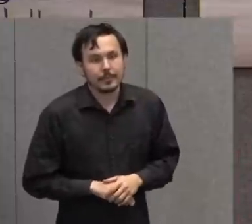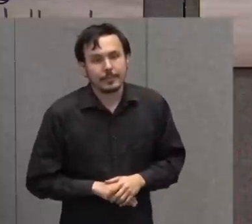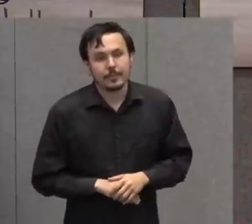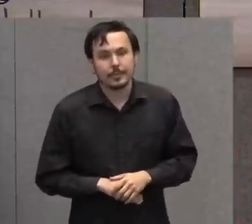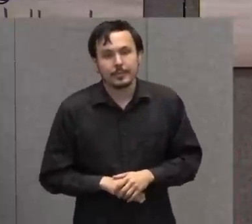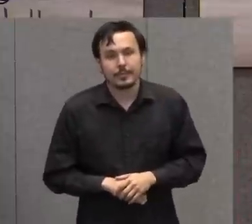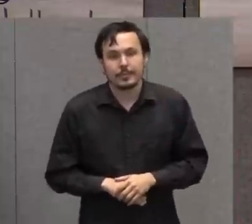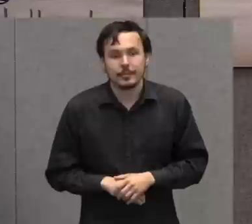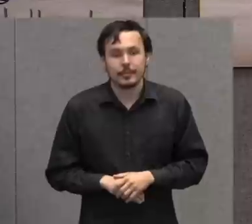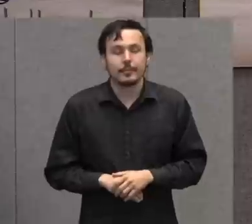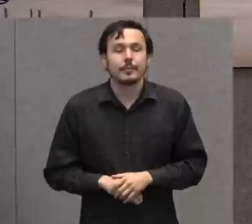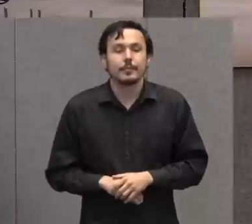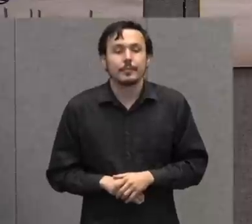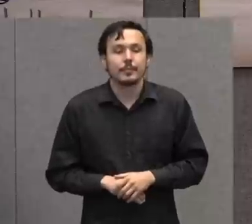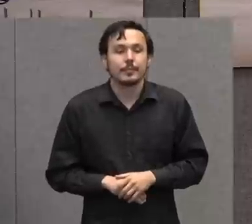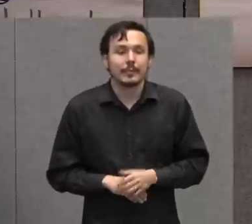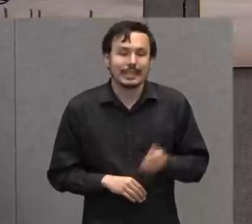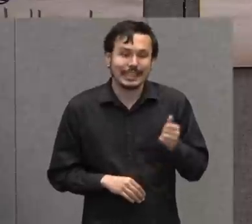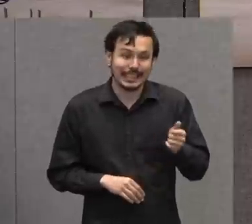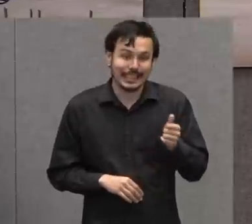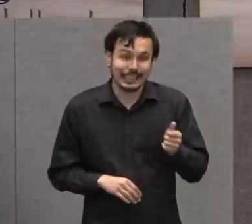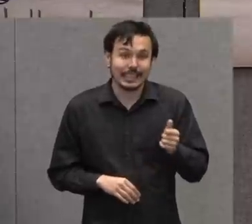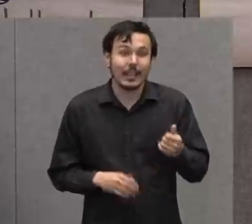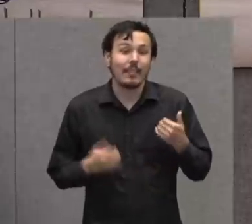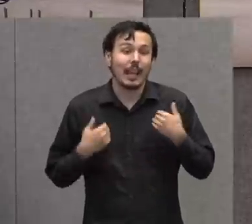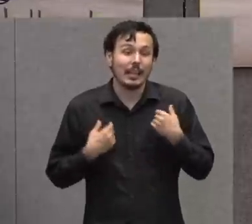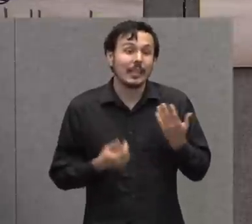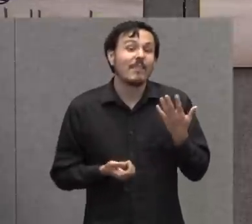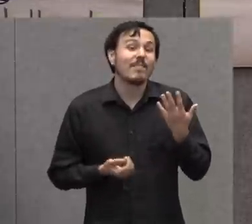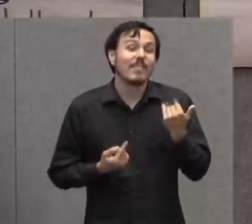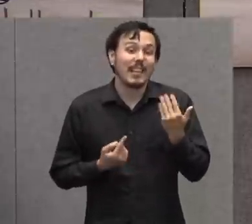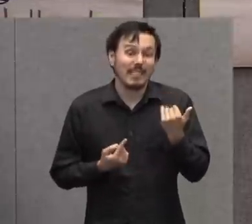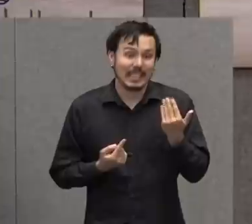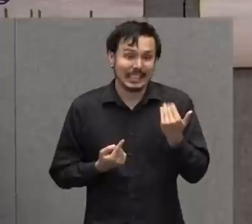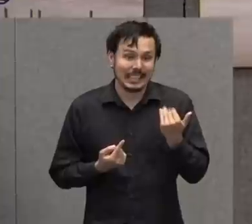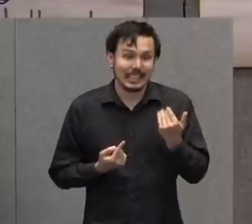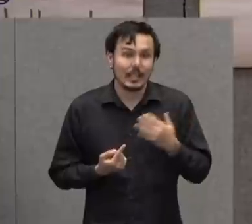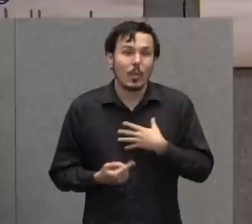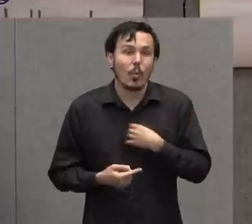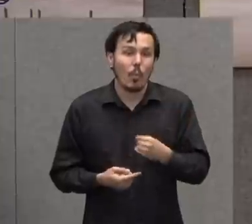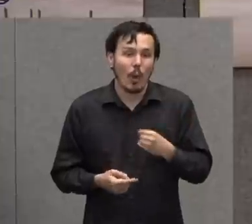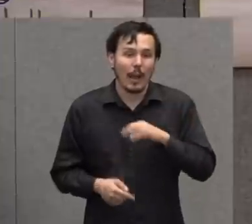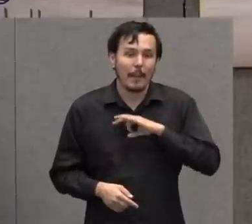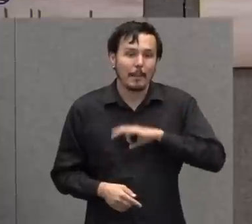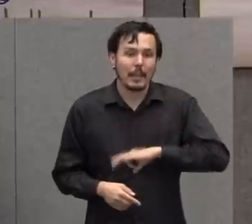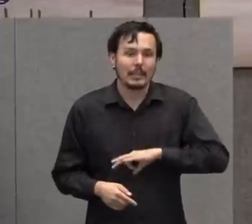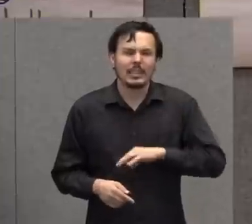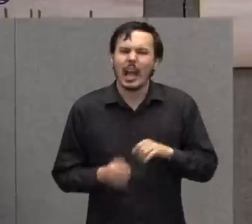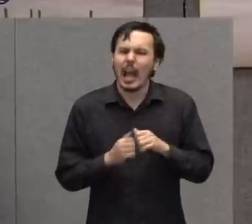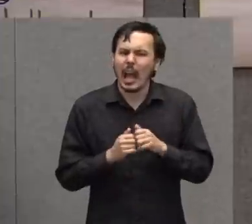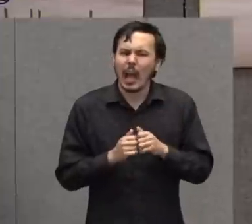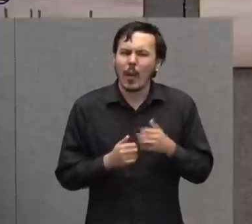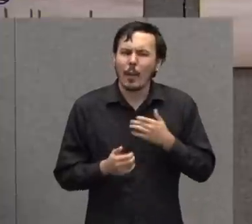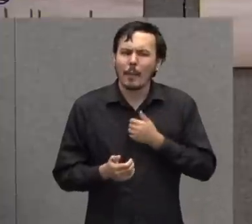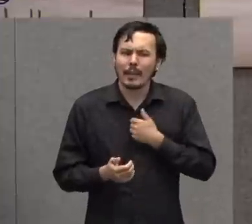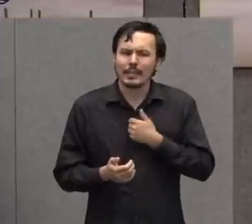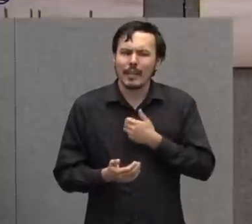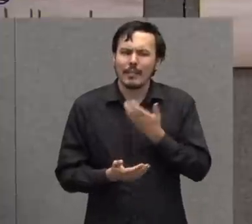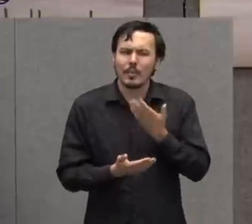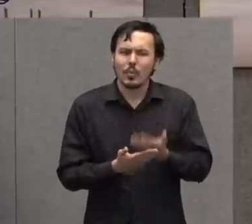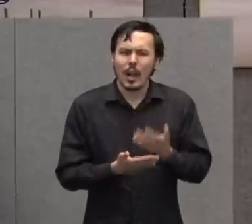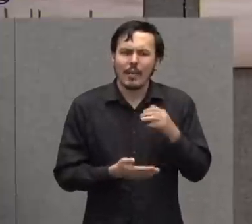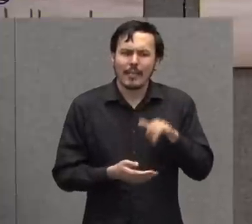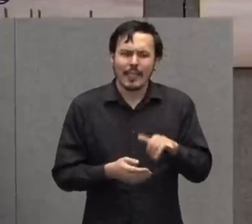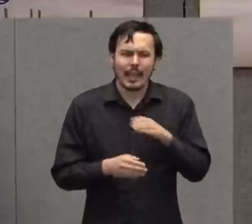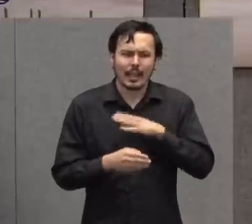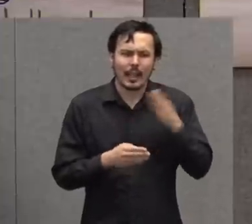5 has 15 white buttons. And how did I get that?